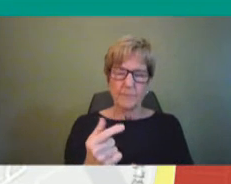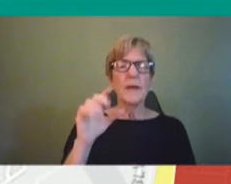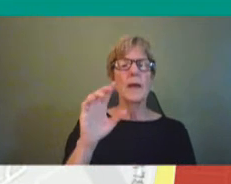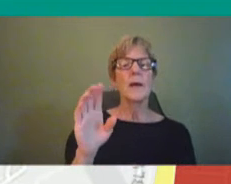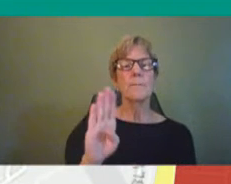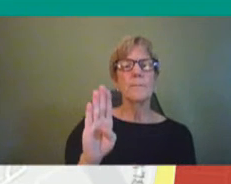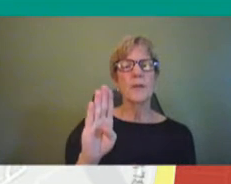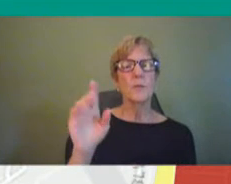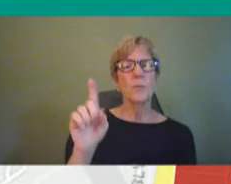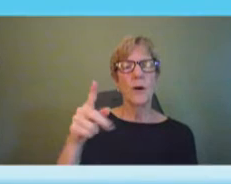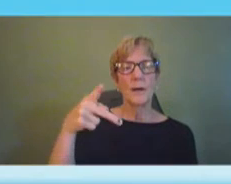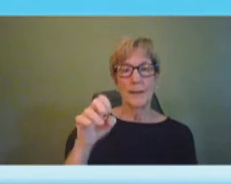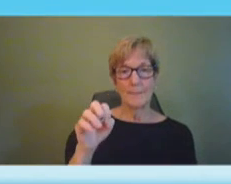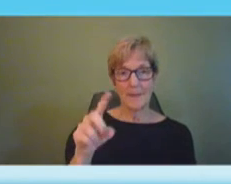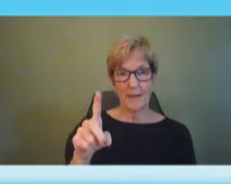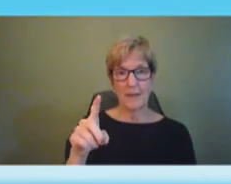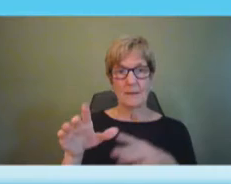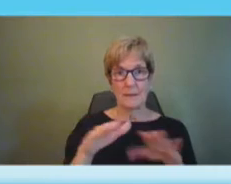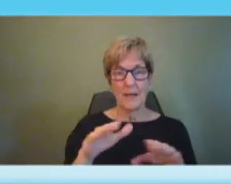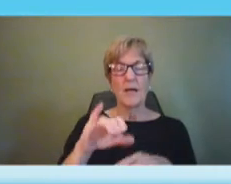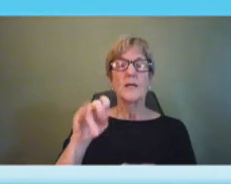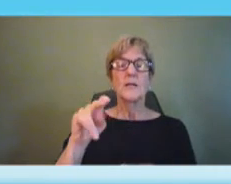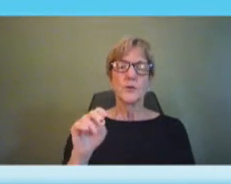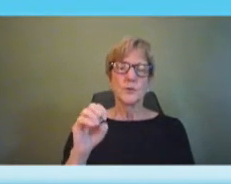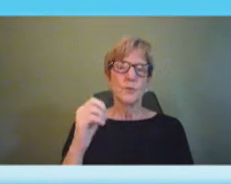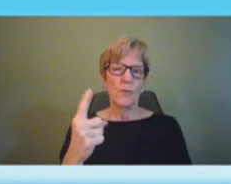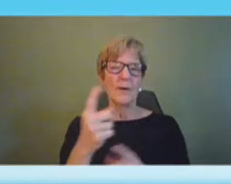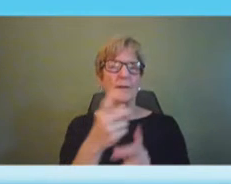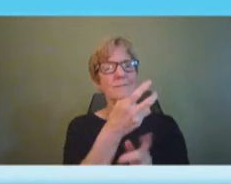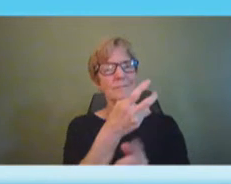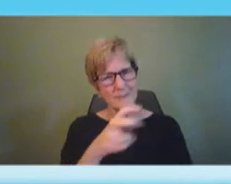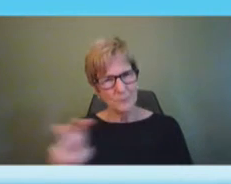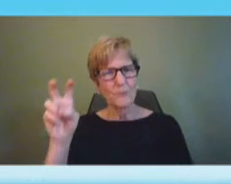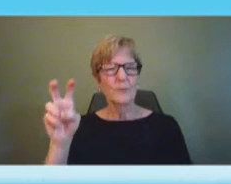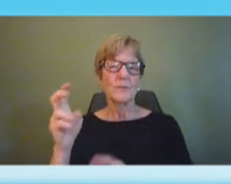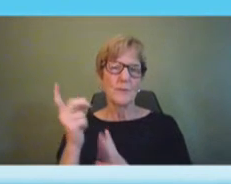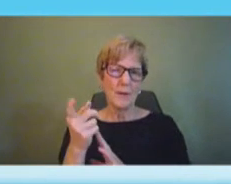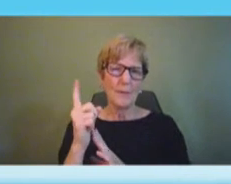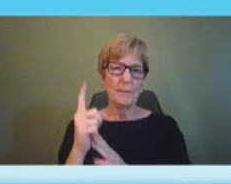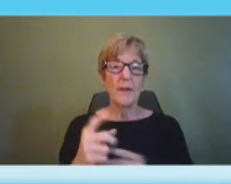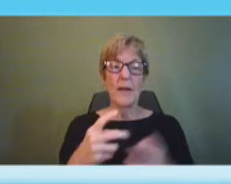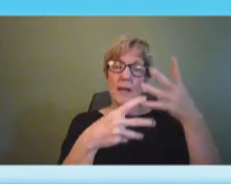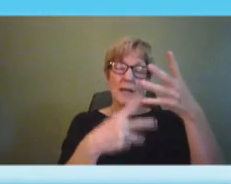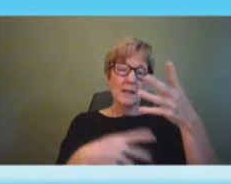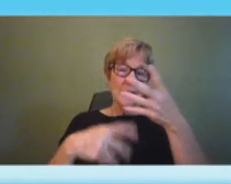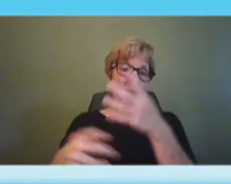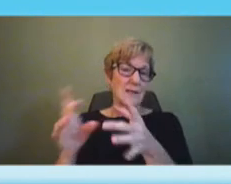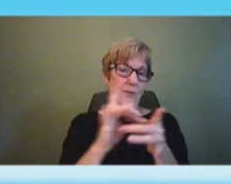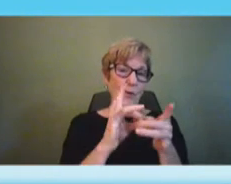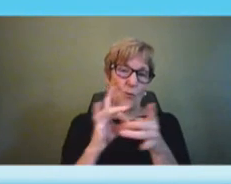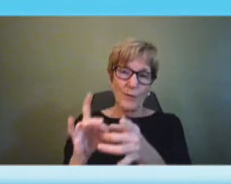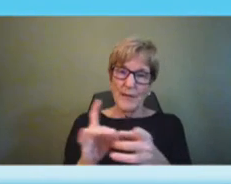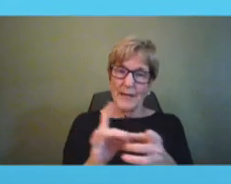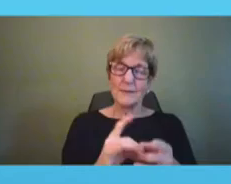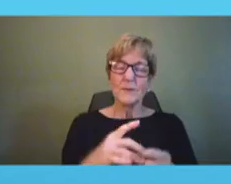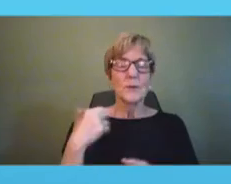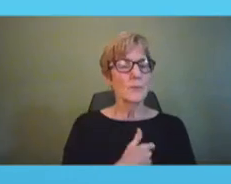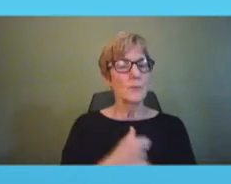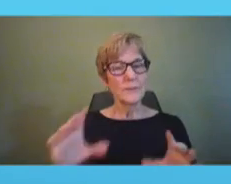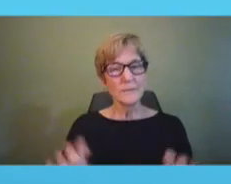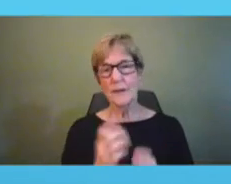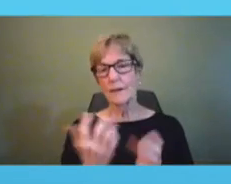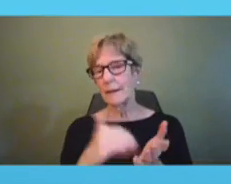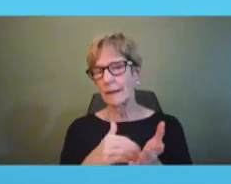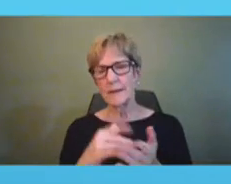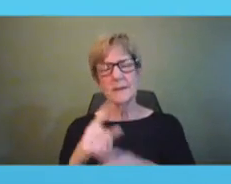on June 1 it'll convert uh so sorry for all that here is a list of the community coordination that uh we've done again it's been a long